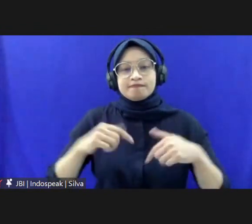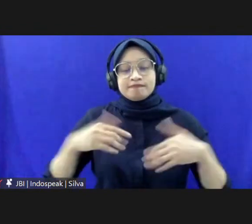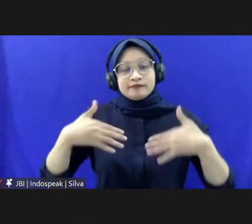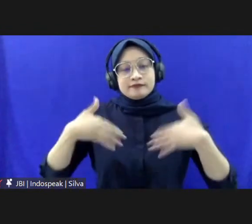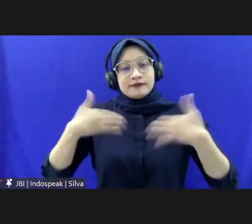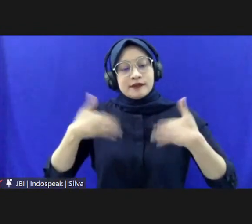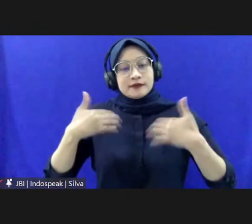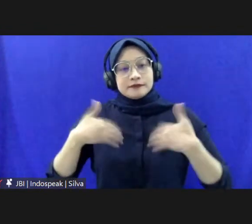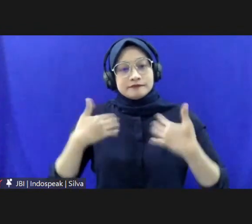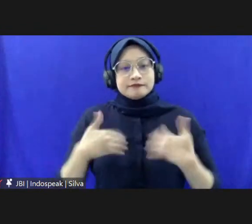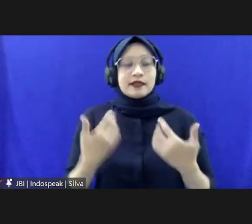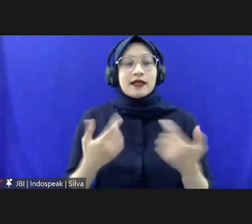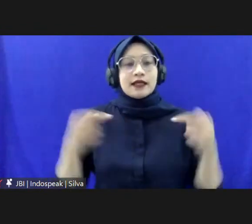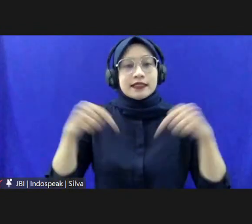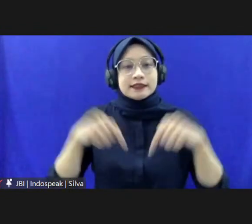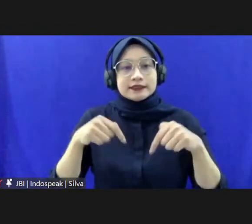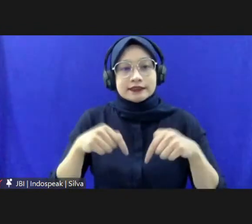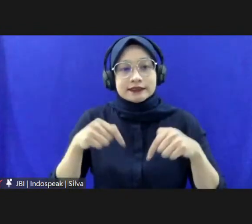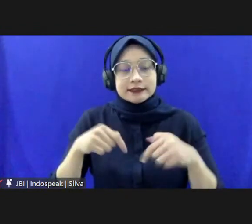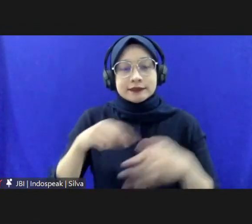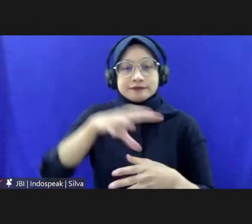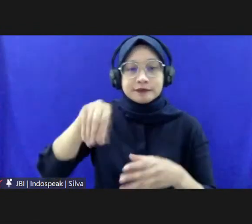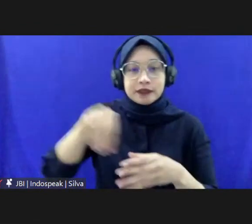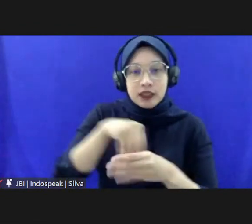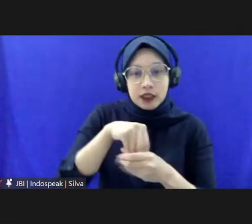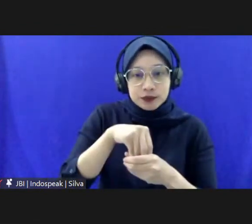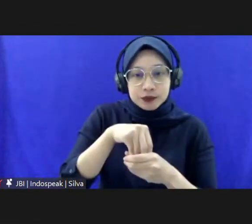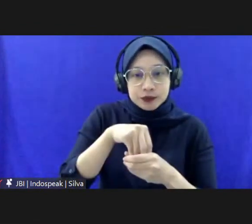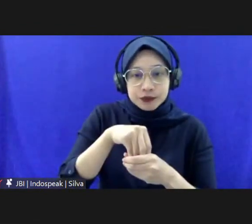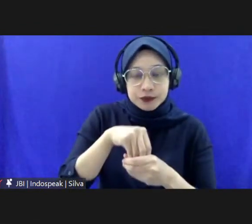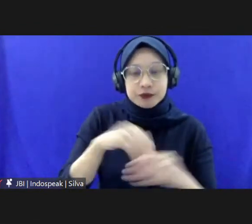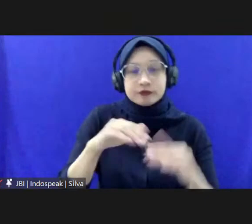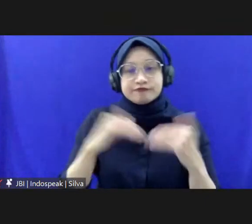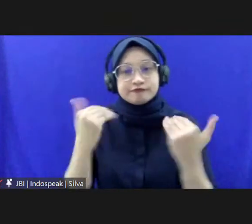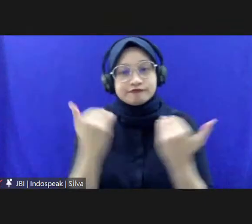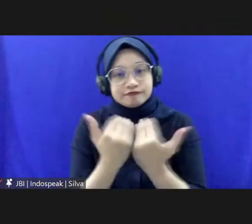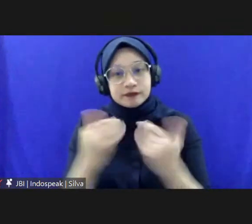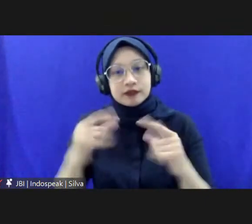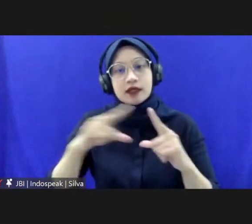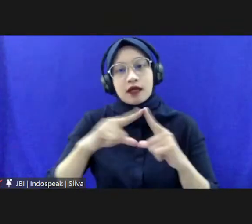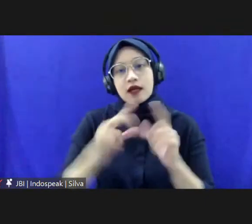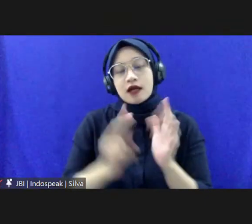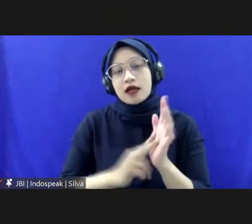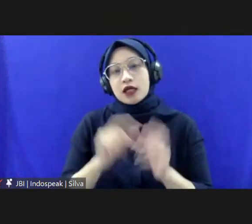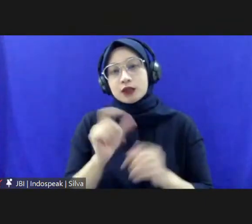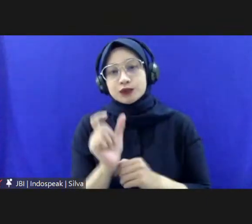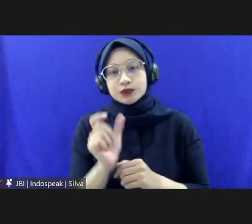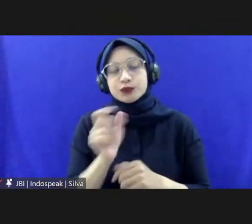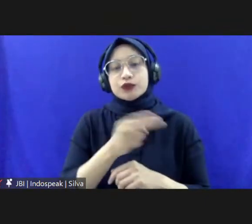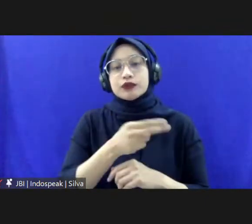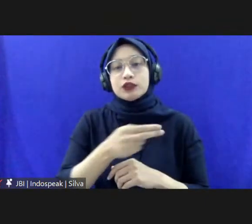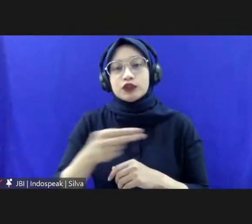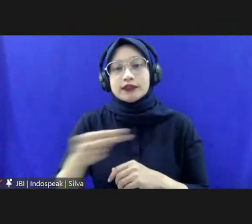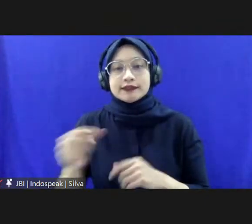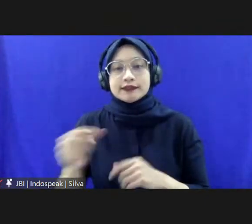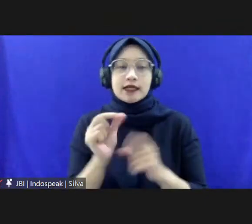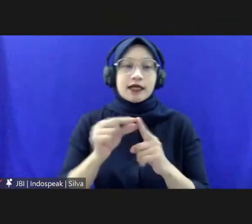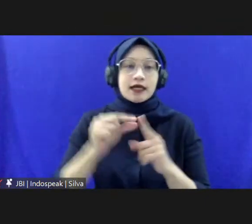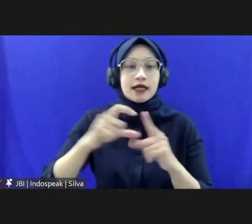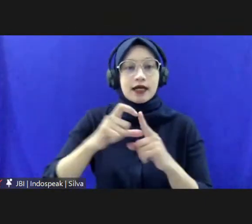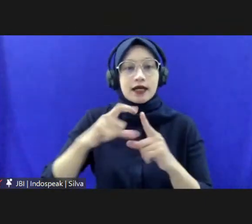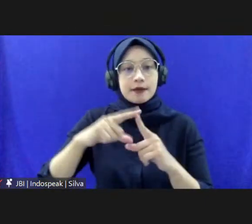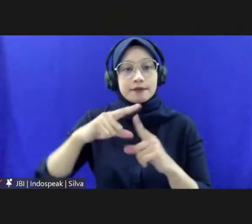part of the Australia National University's annual Indonesia Update. I'm especially grateful to